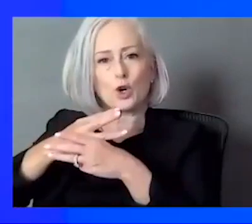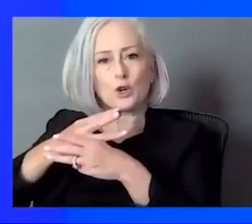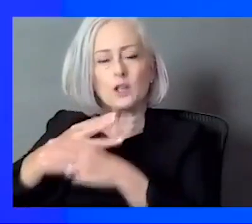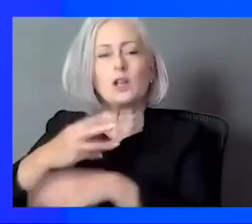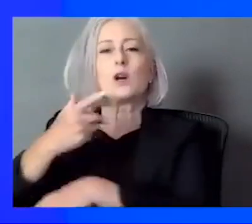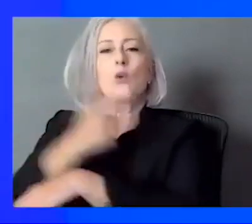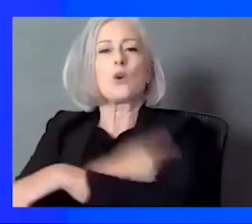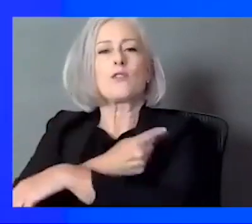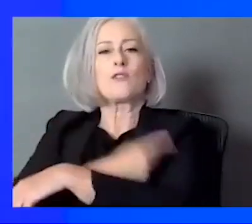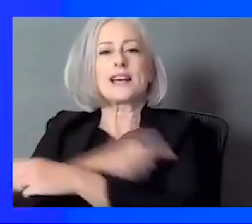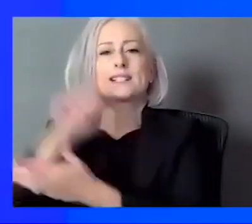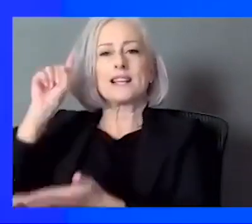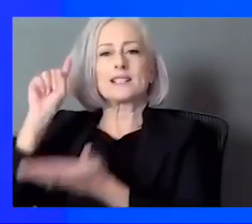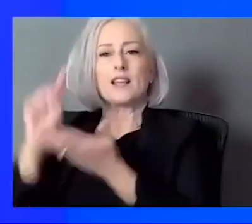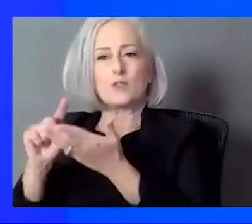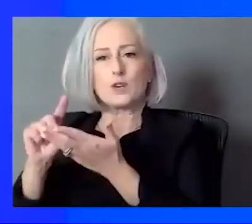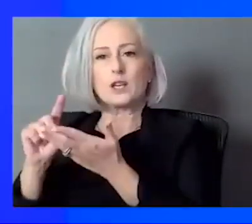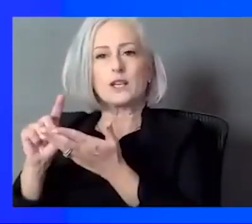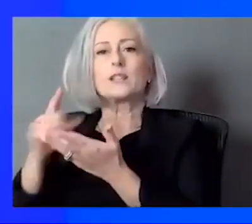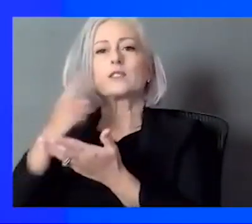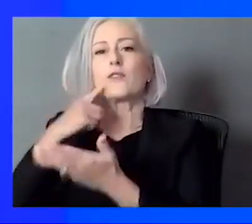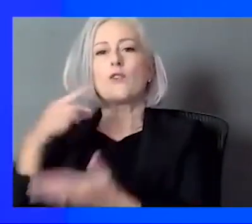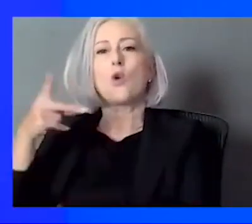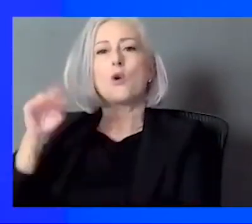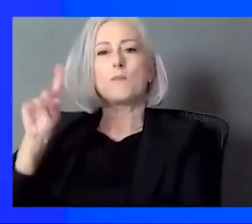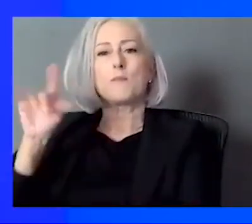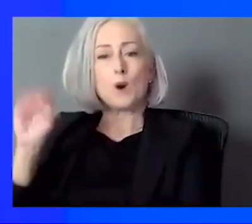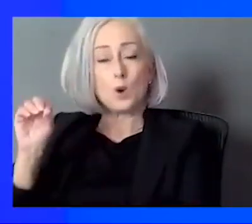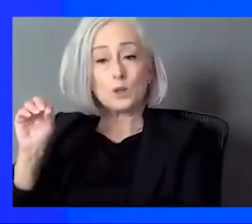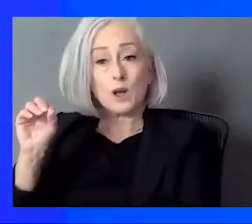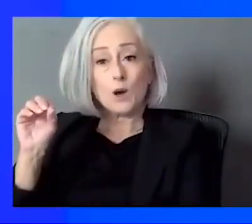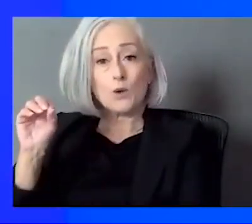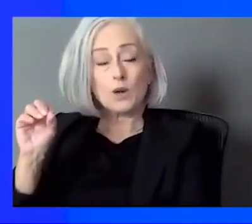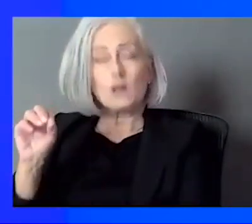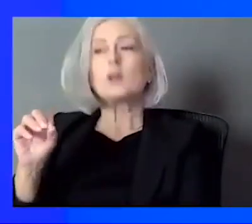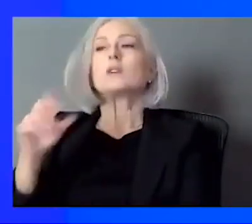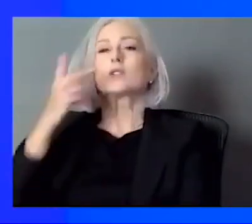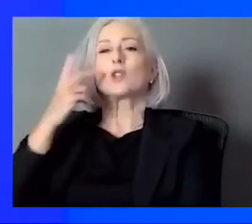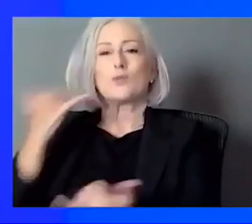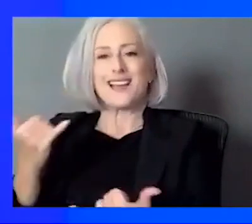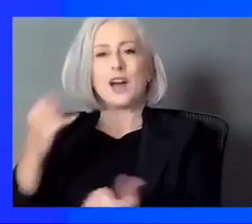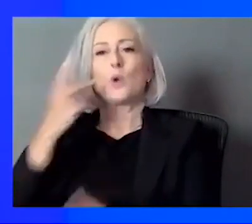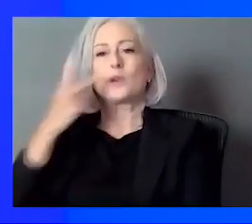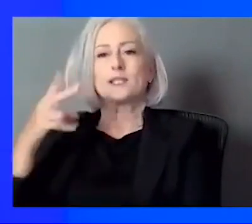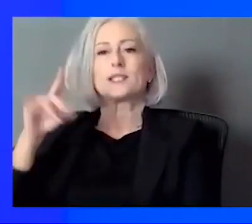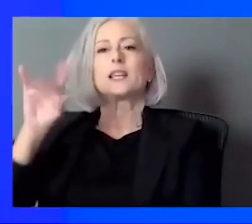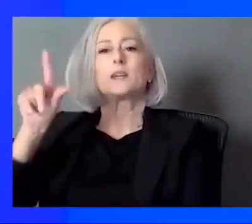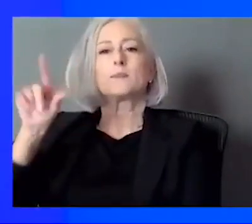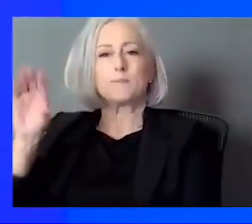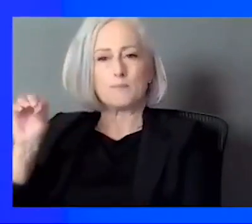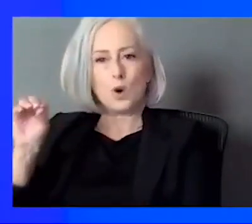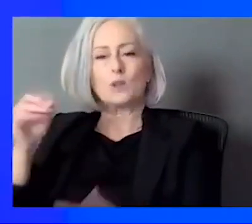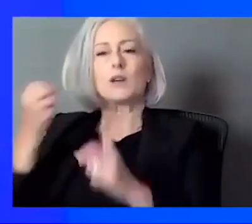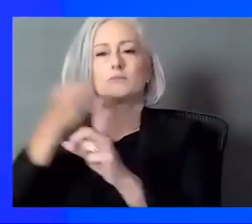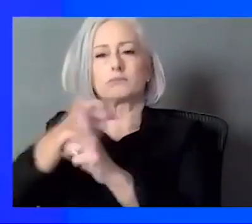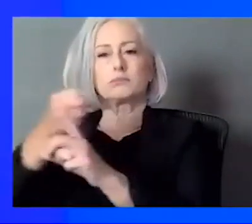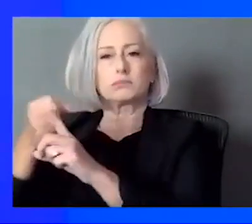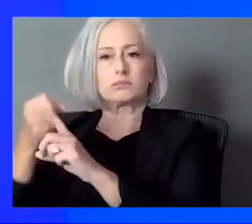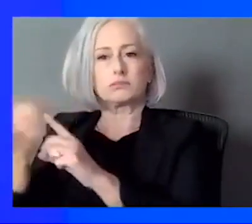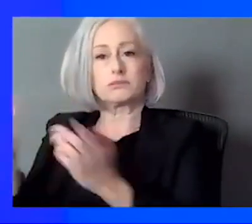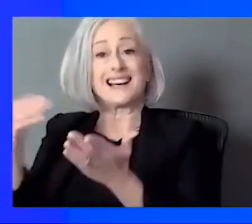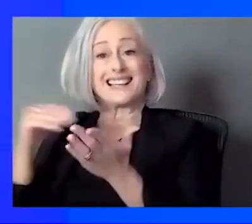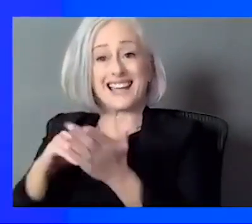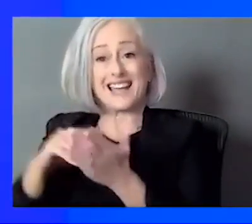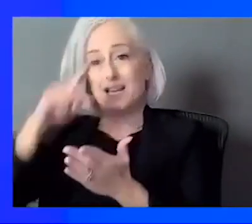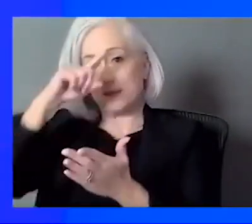pandemic, such as polio, those things are cropping up as well. So we are always in support of vaccinating against those vaccine preventable